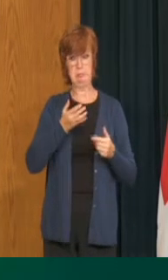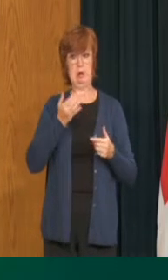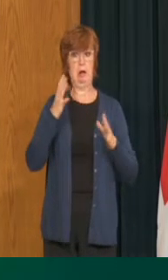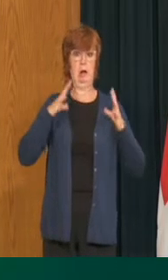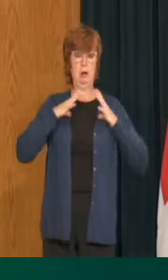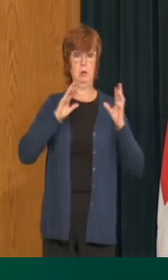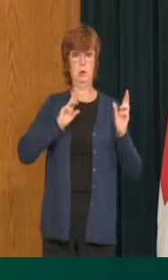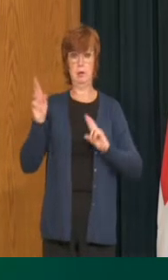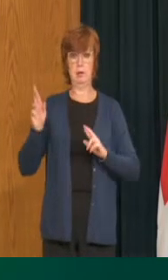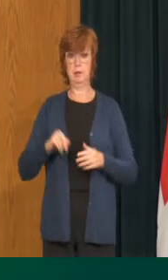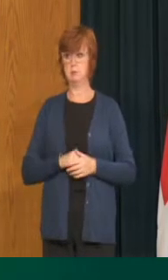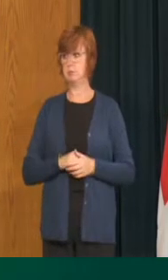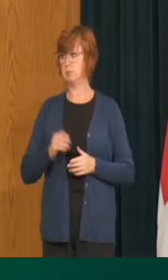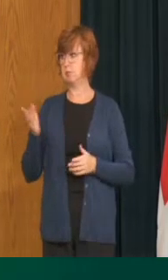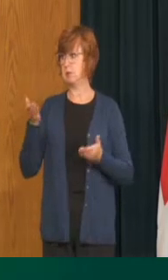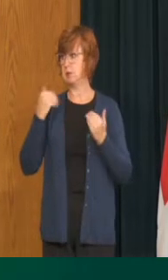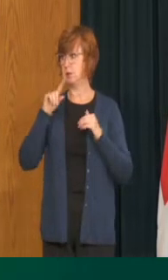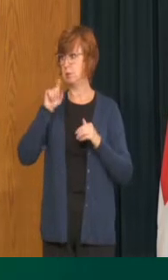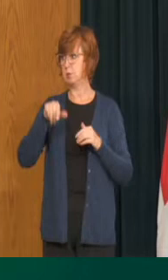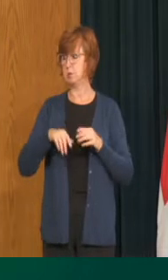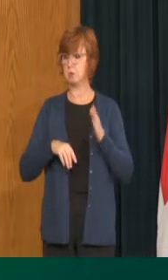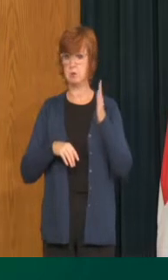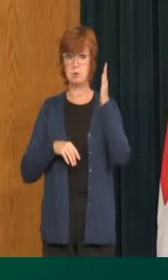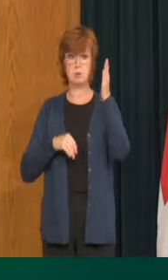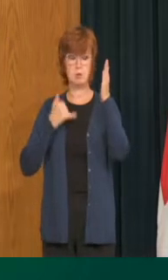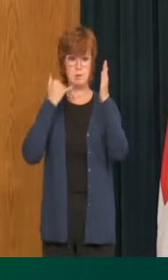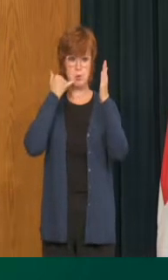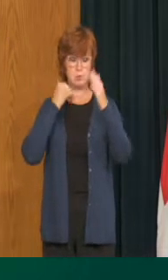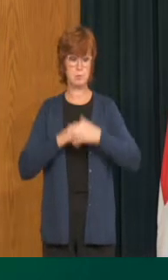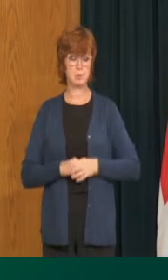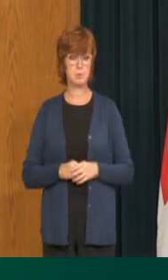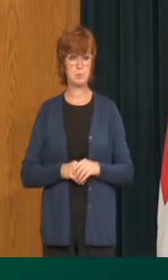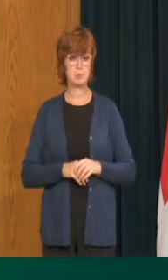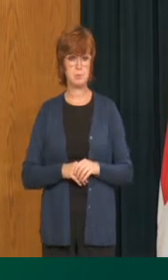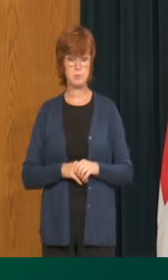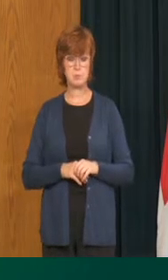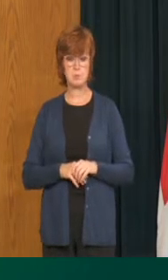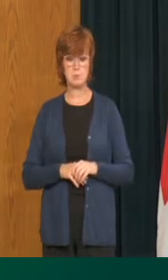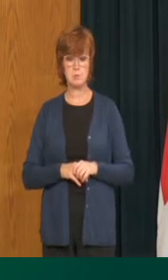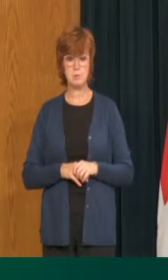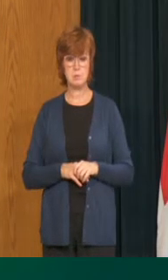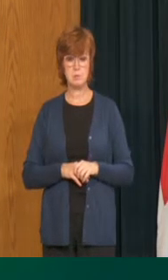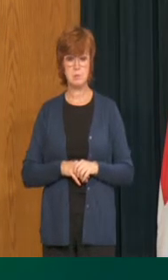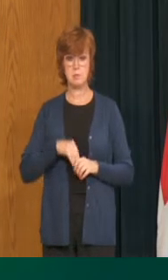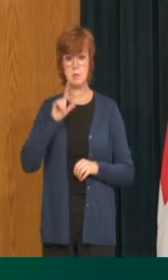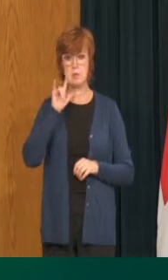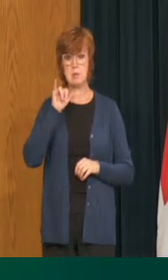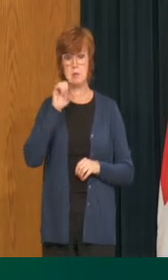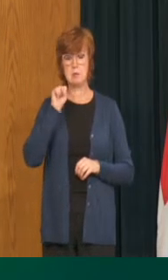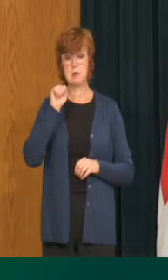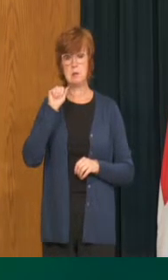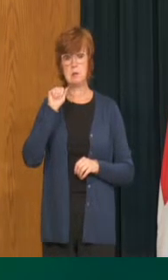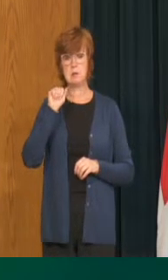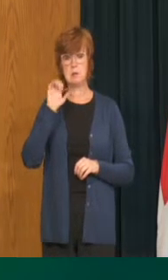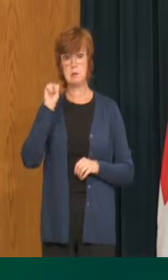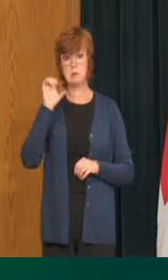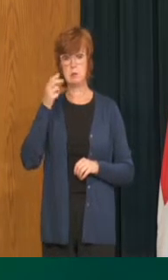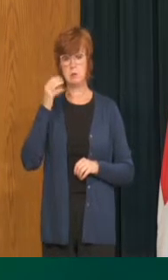of. We'll take our next question from the phone line. We have Lisa Schick with